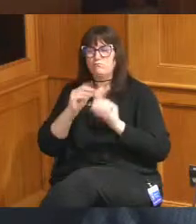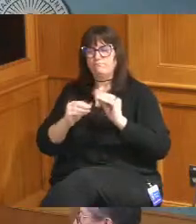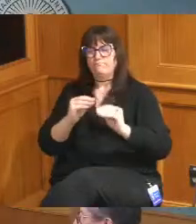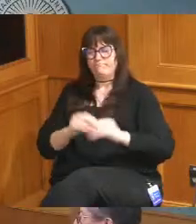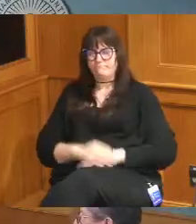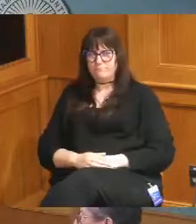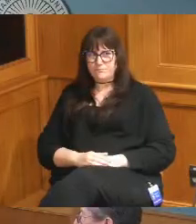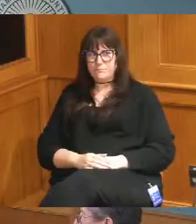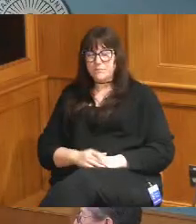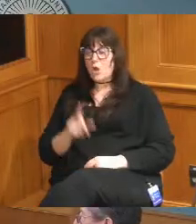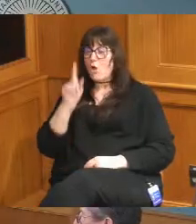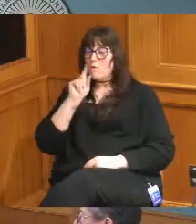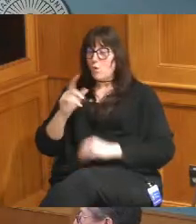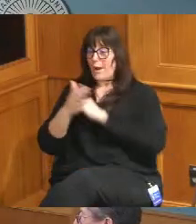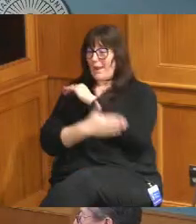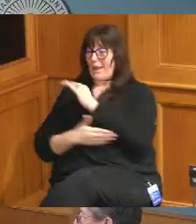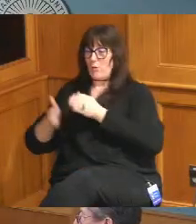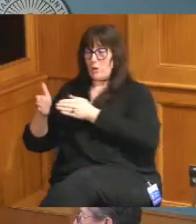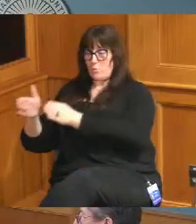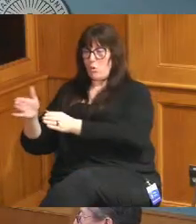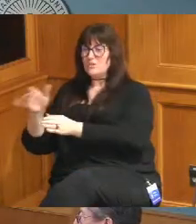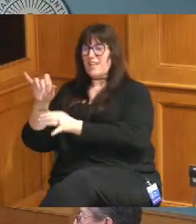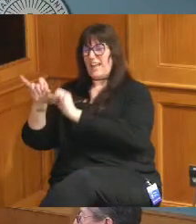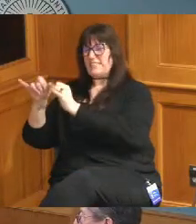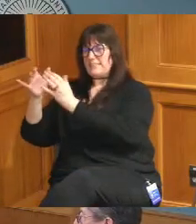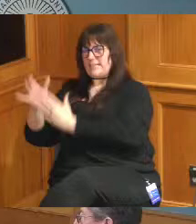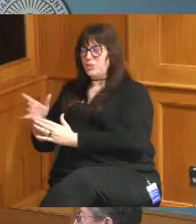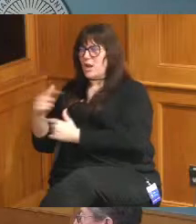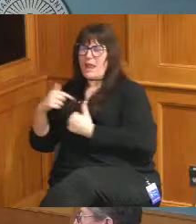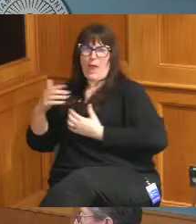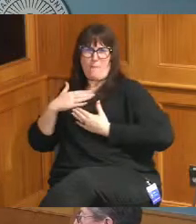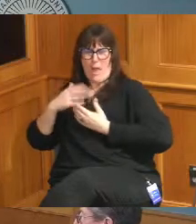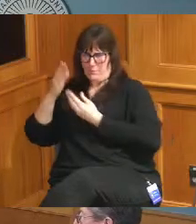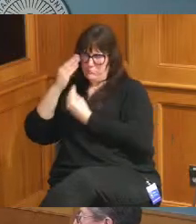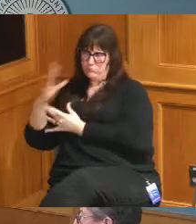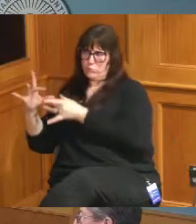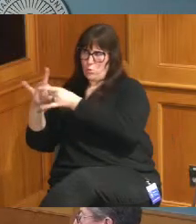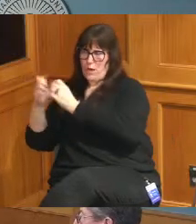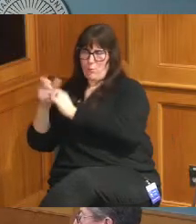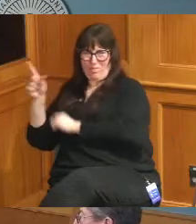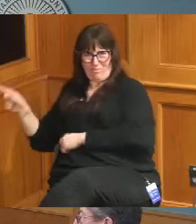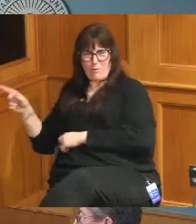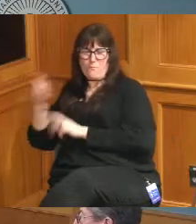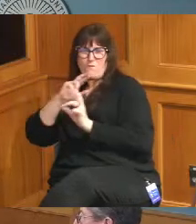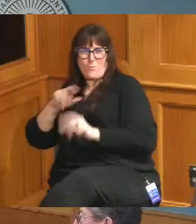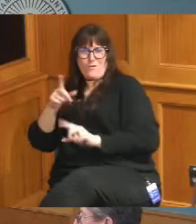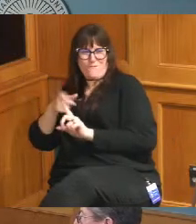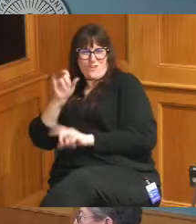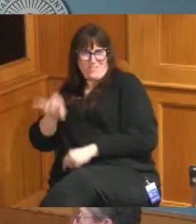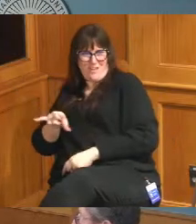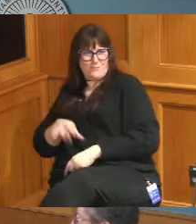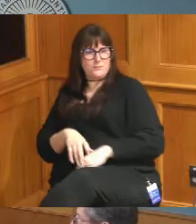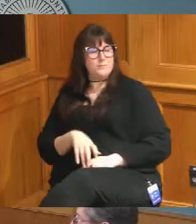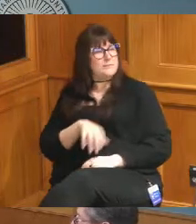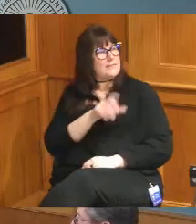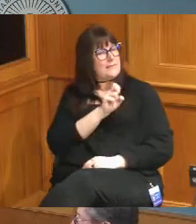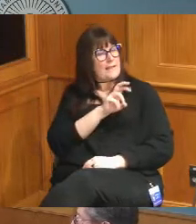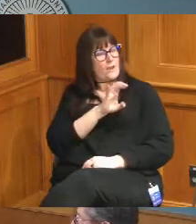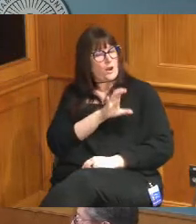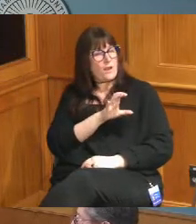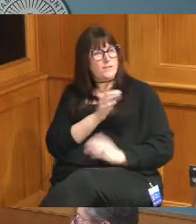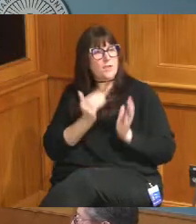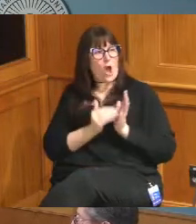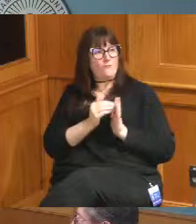for county roads, that would be the county engineer, and I'm happy to coordinate with Eric to get a report back from him on on that. Oh, and Eric is often